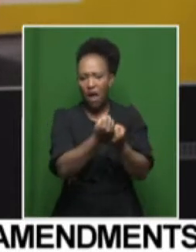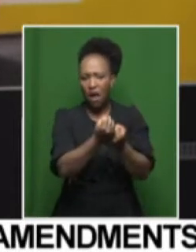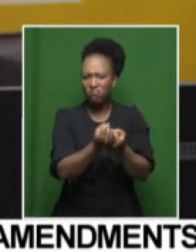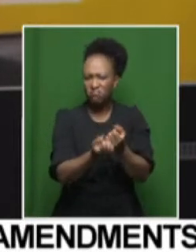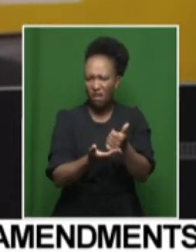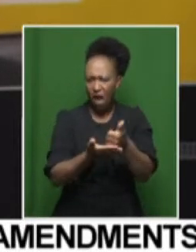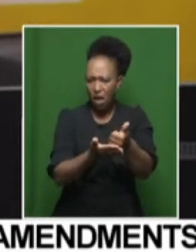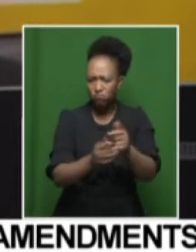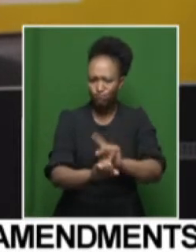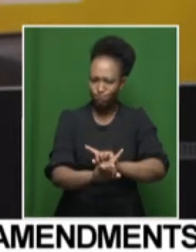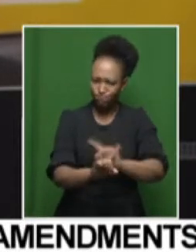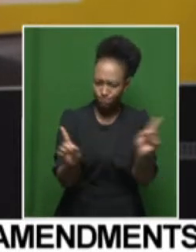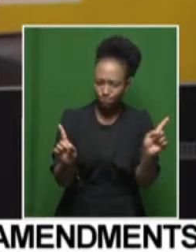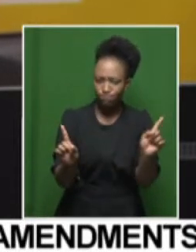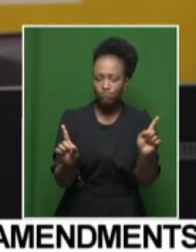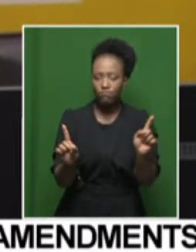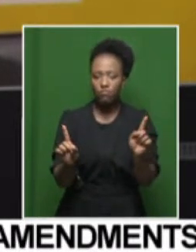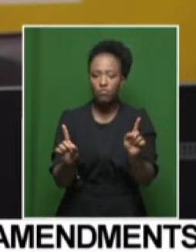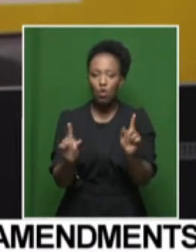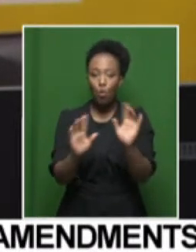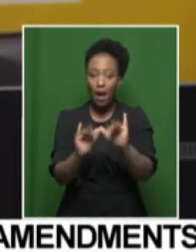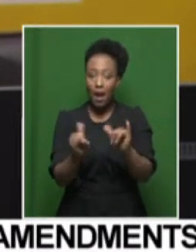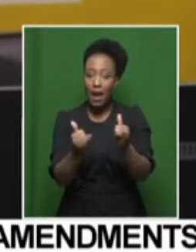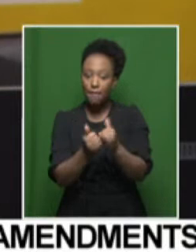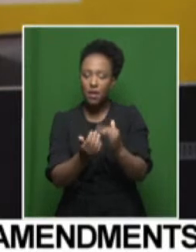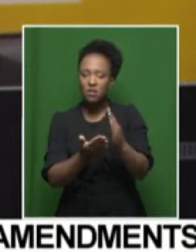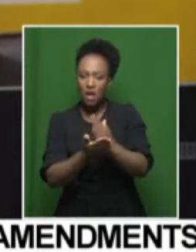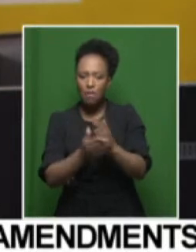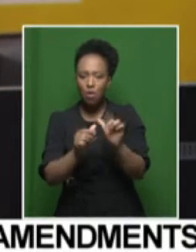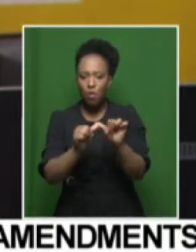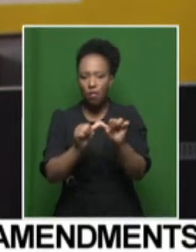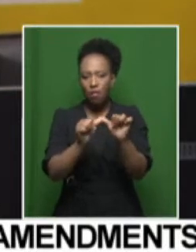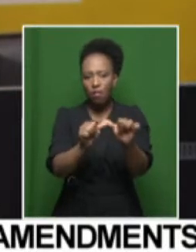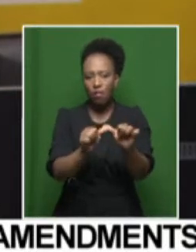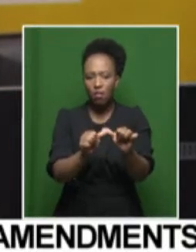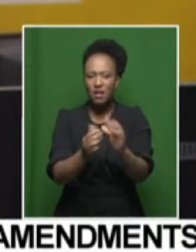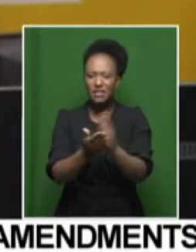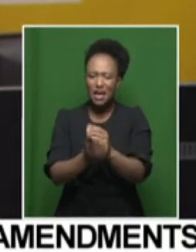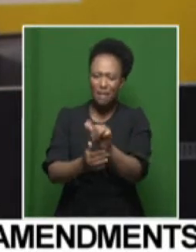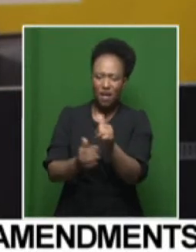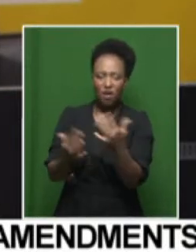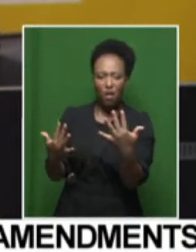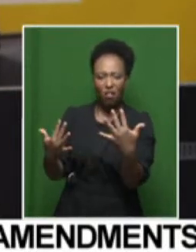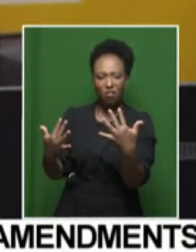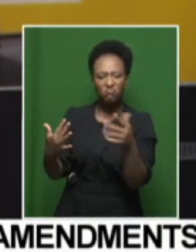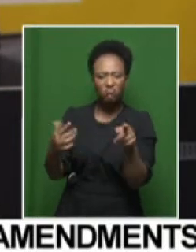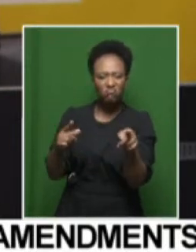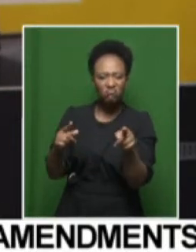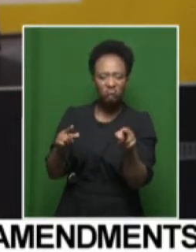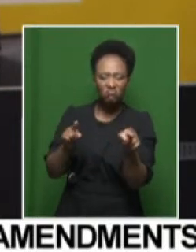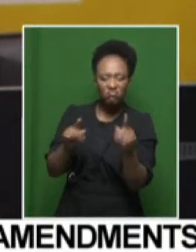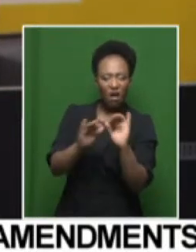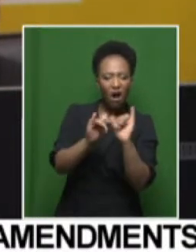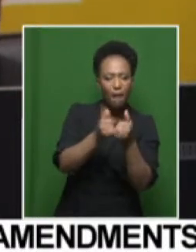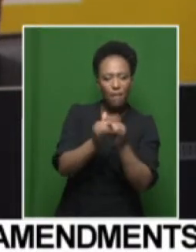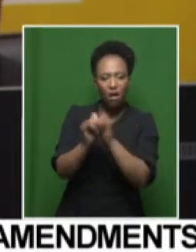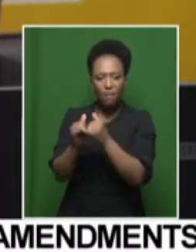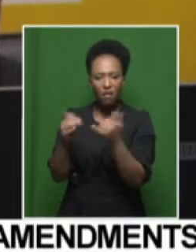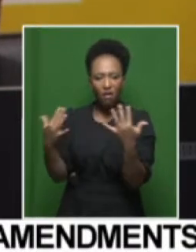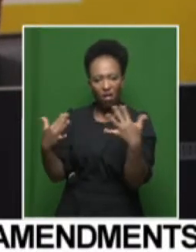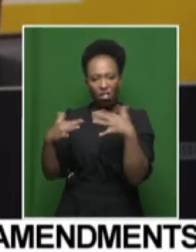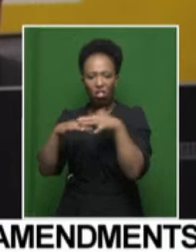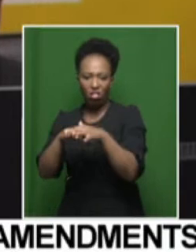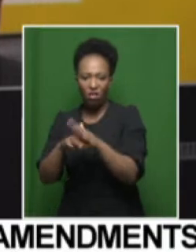state-owned companies will be retained while others will be rationalized or consolidated. To reduce this